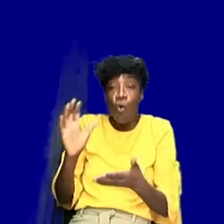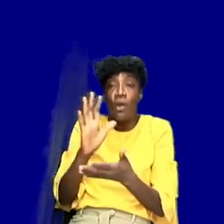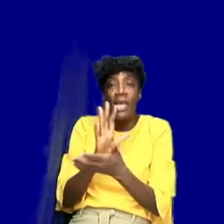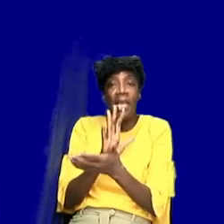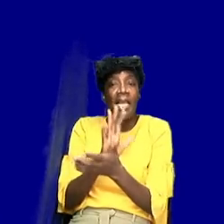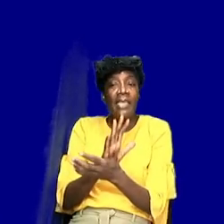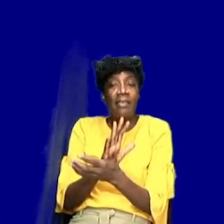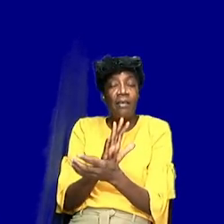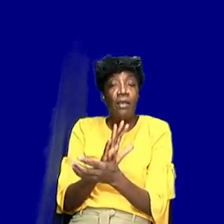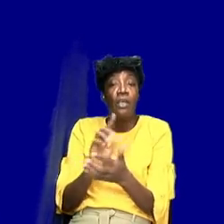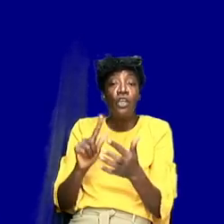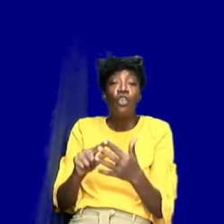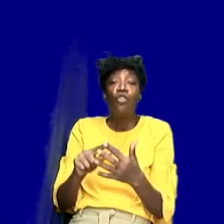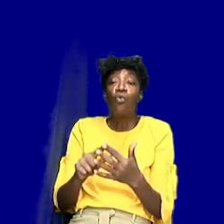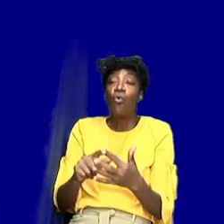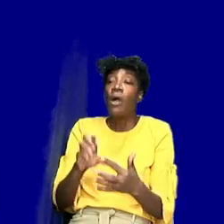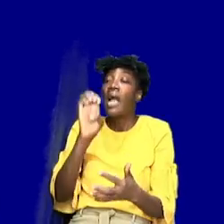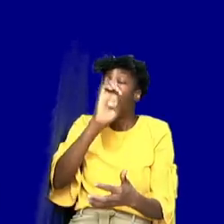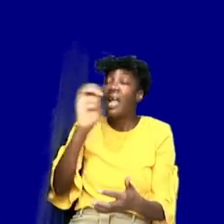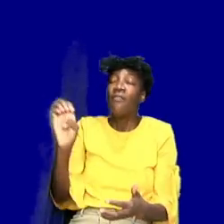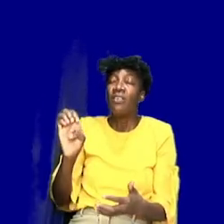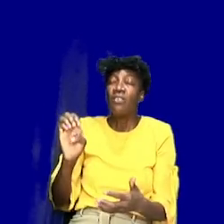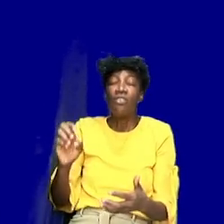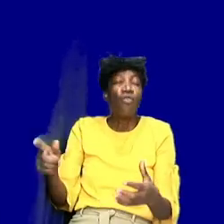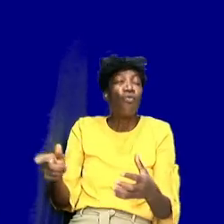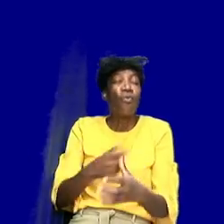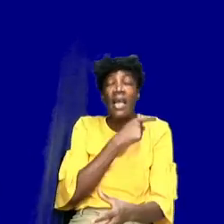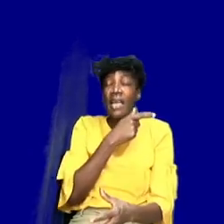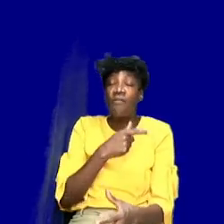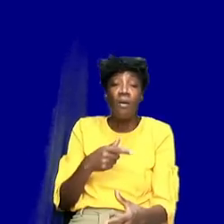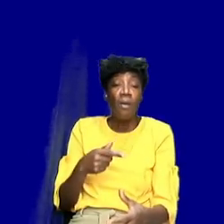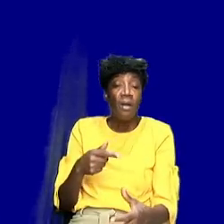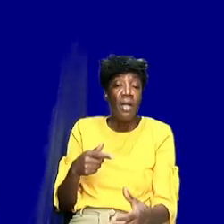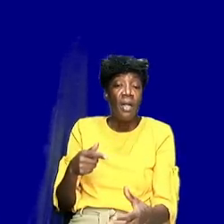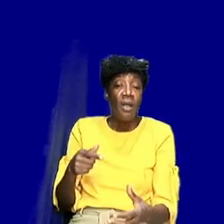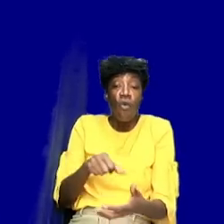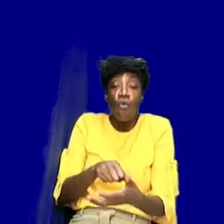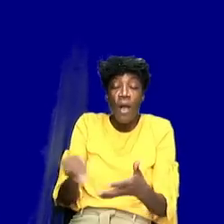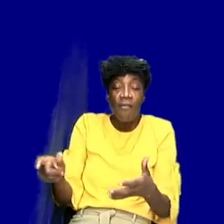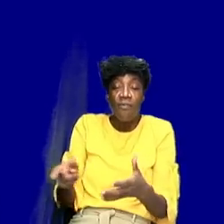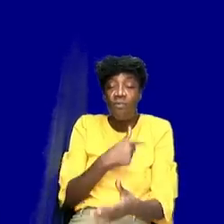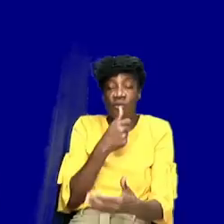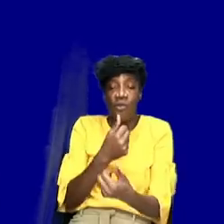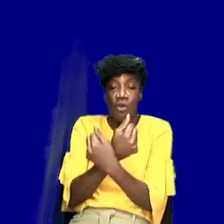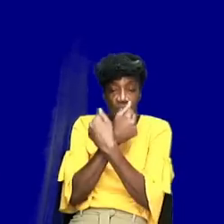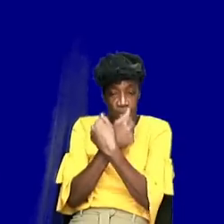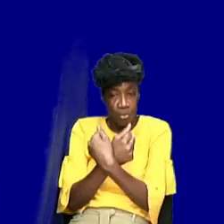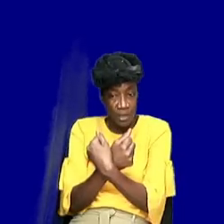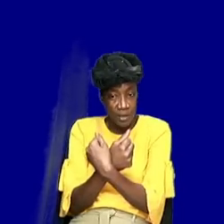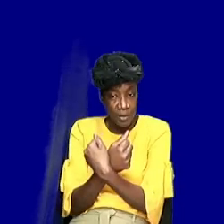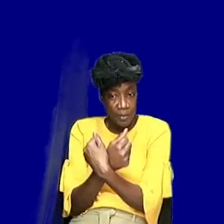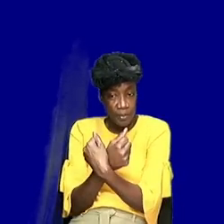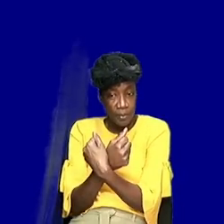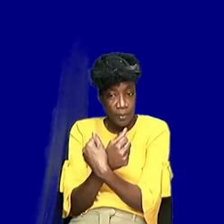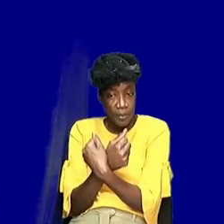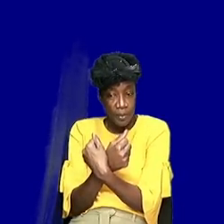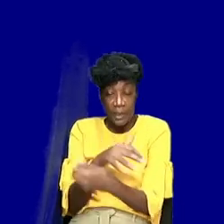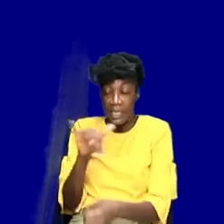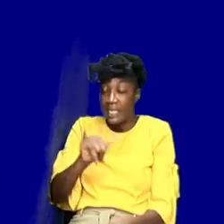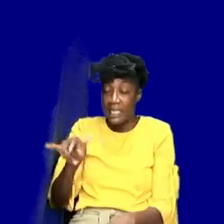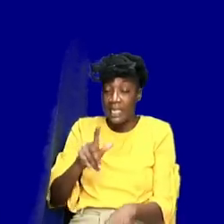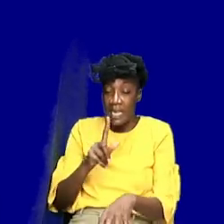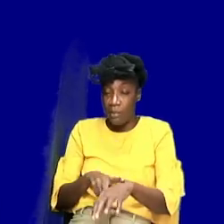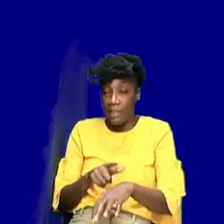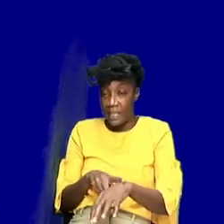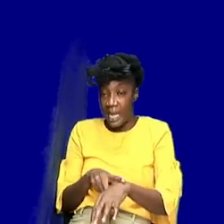to Ephesus, amen, he was writing it from his first imprisonment. There's no debate about the book of Colossians. And it was during a similar